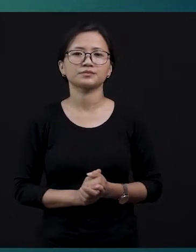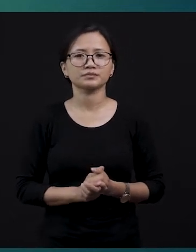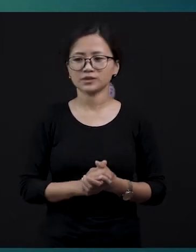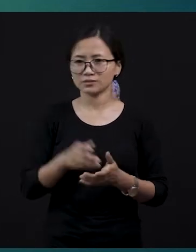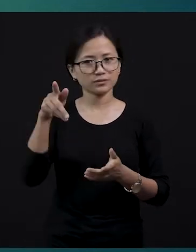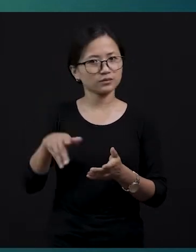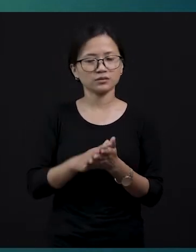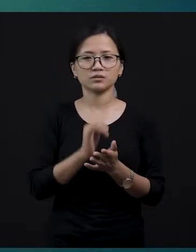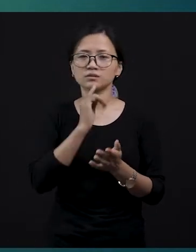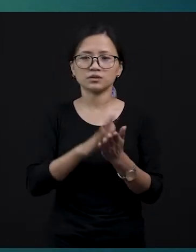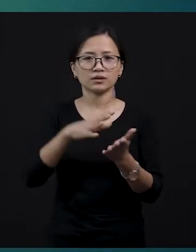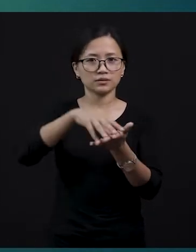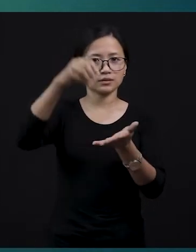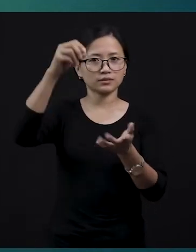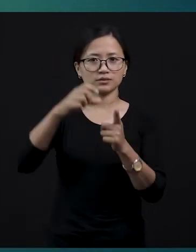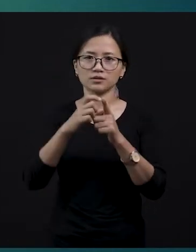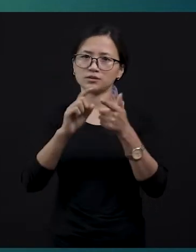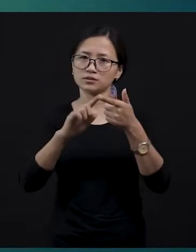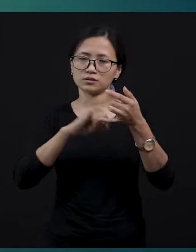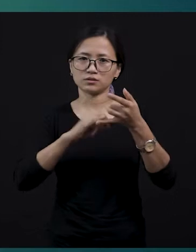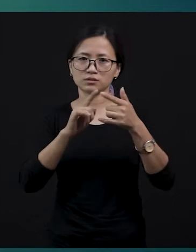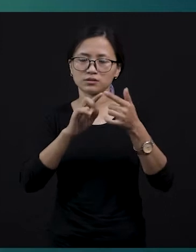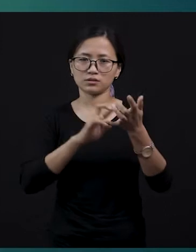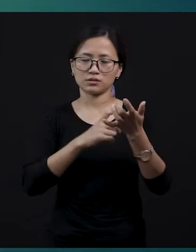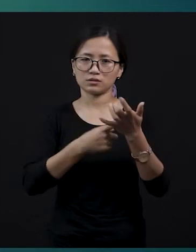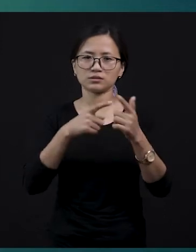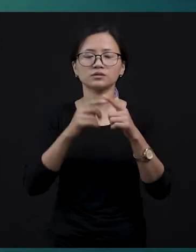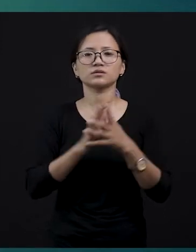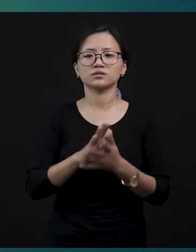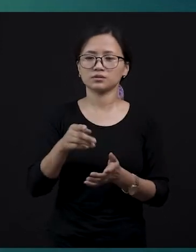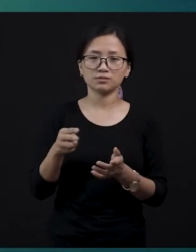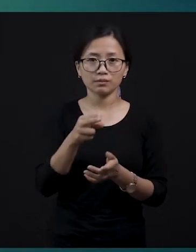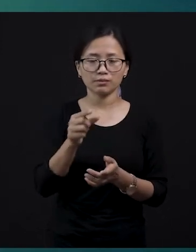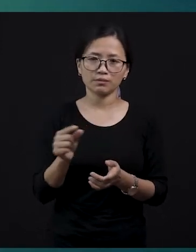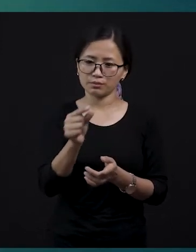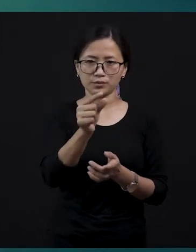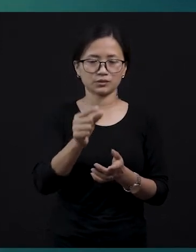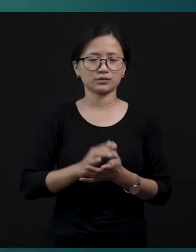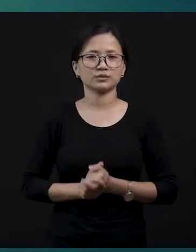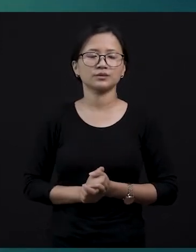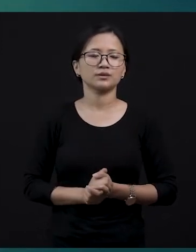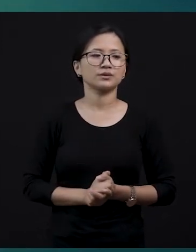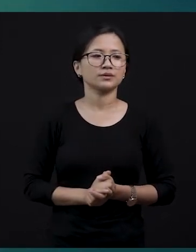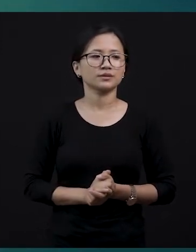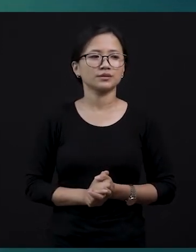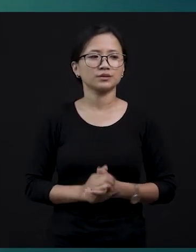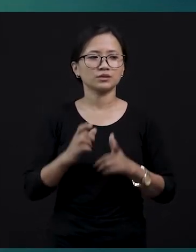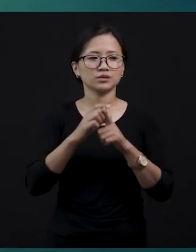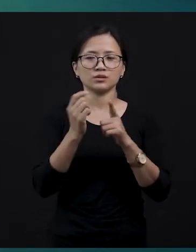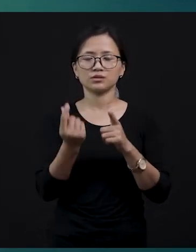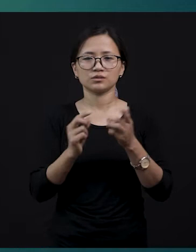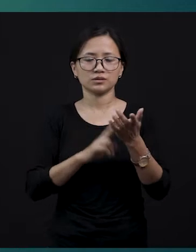mouse. You may not find in all the places, but you will find that mostly in the desert areas. And the next